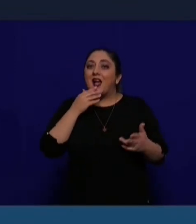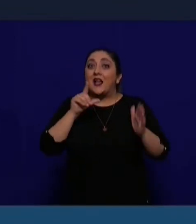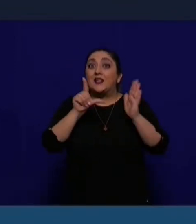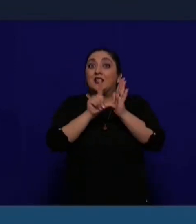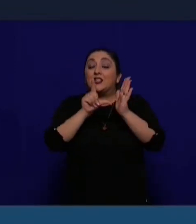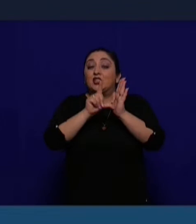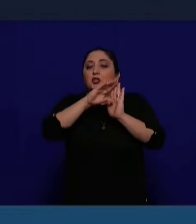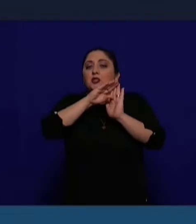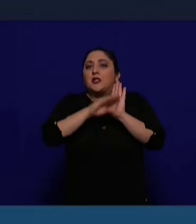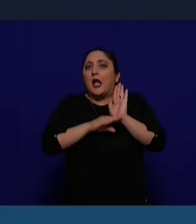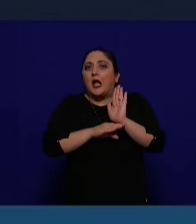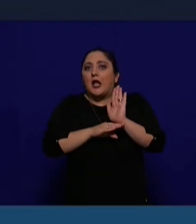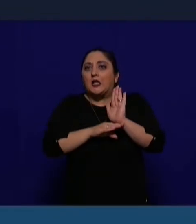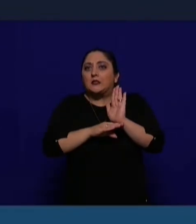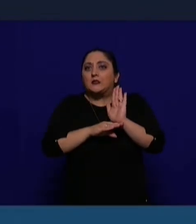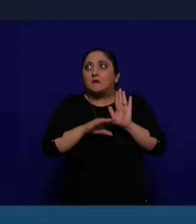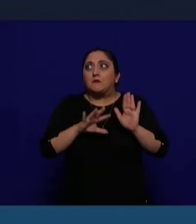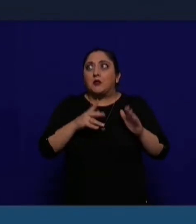forsi xahar jew xarejn oħra?